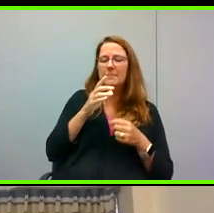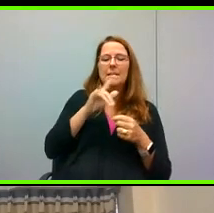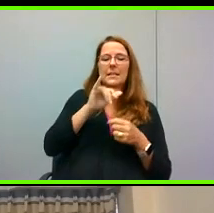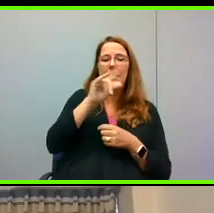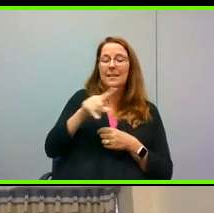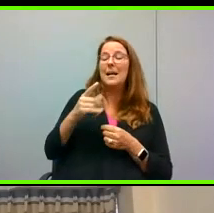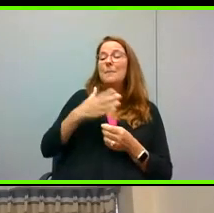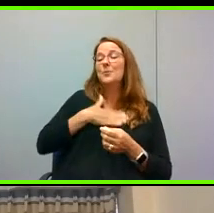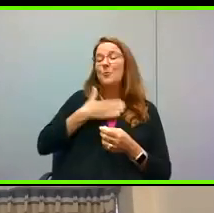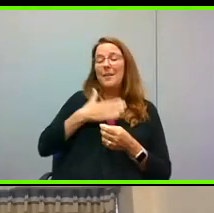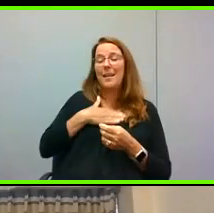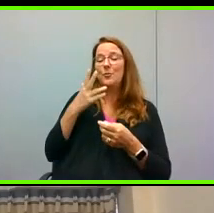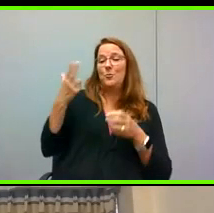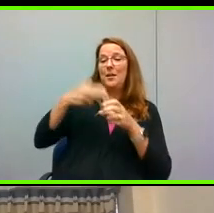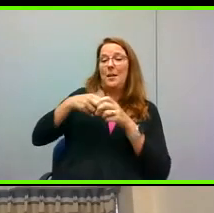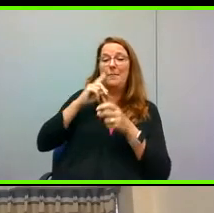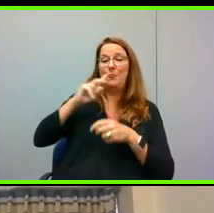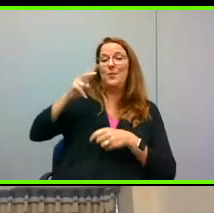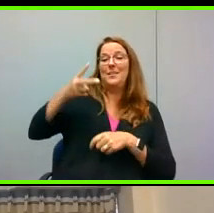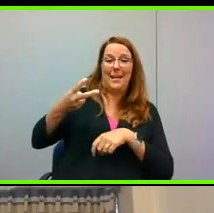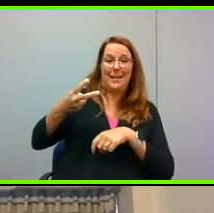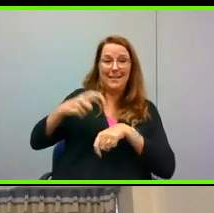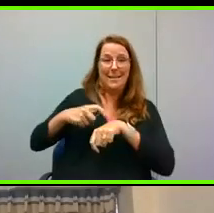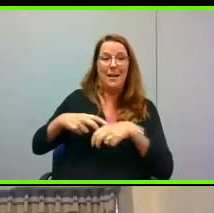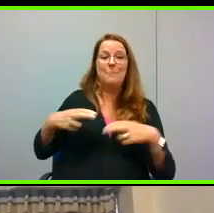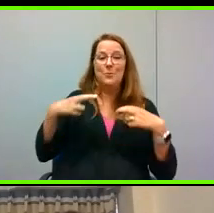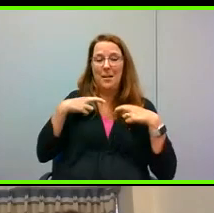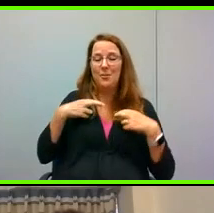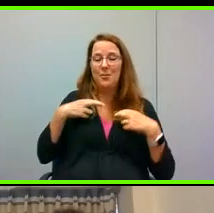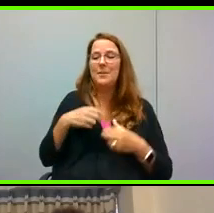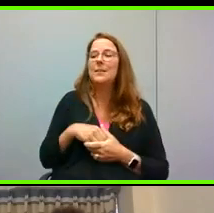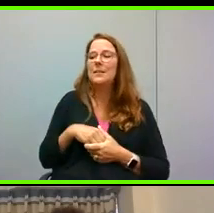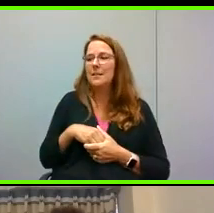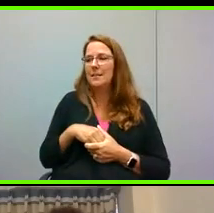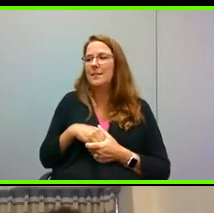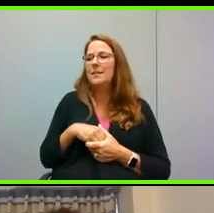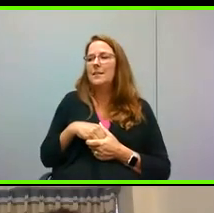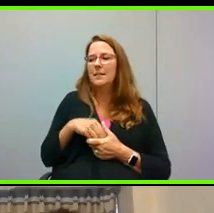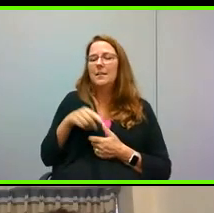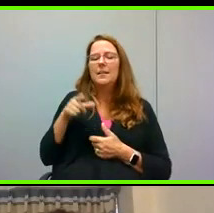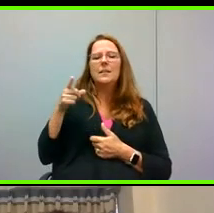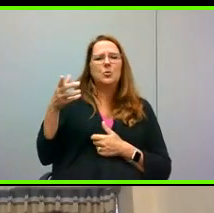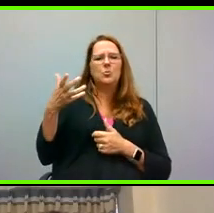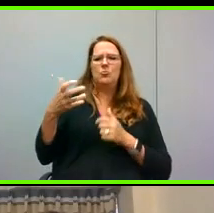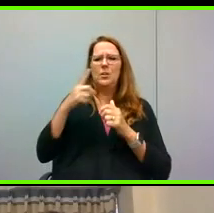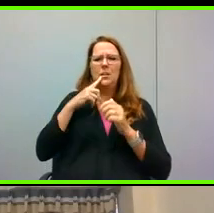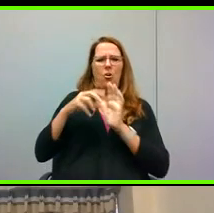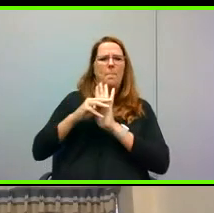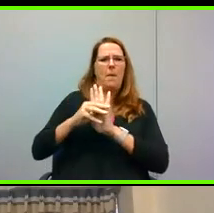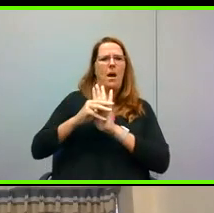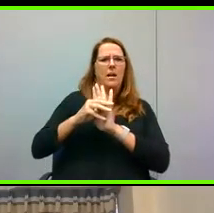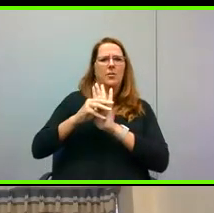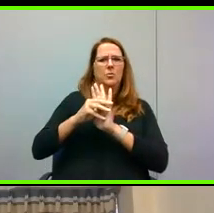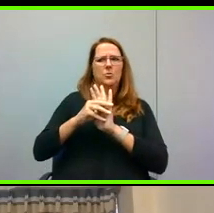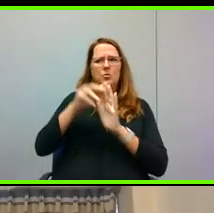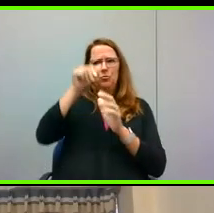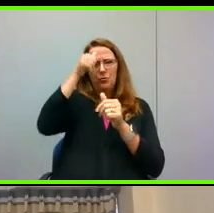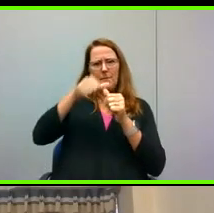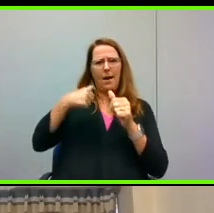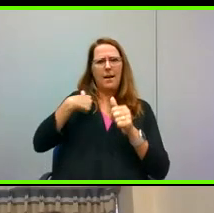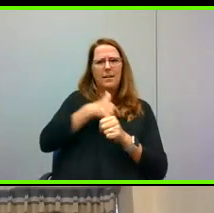retirement. I think you stand as a model to remind us your passion for